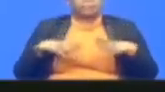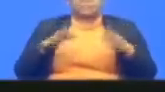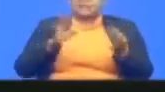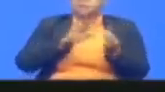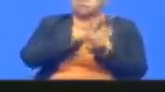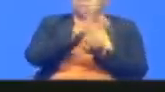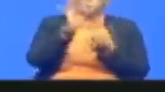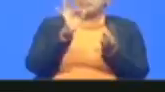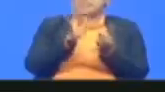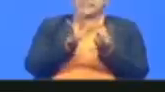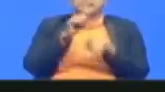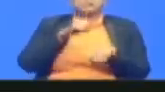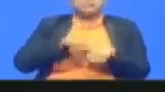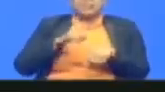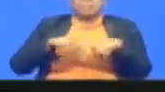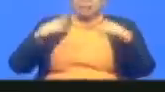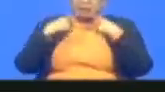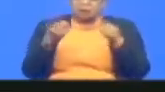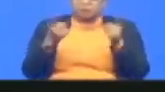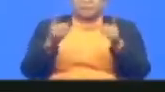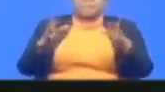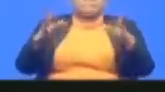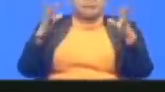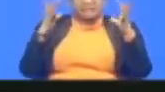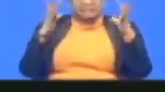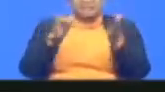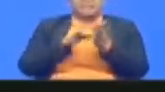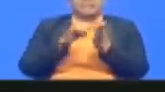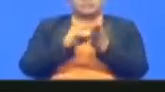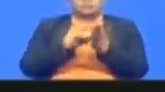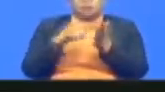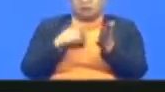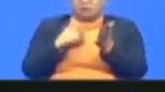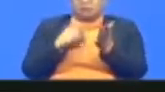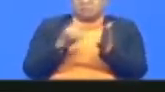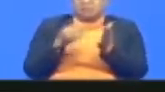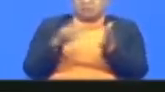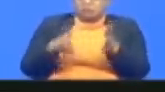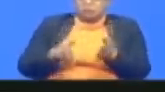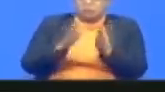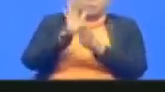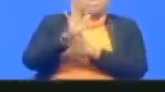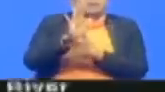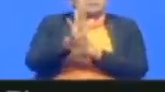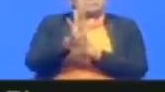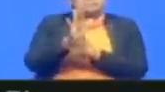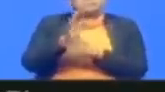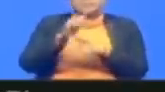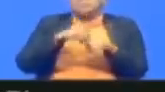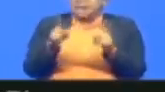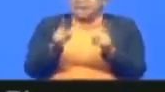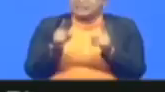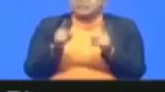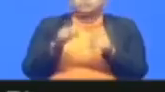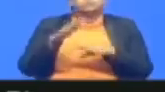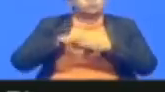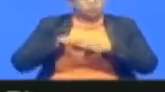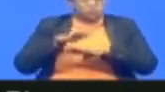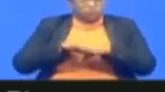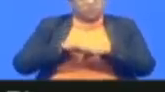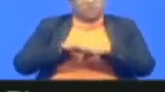the announcement on the buses that were to ply the designated section was made, the benefits appeared almost too good to be